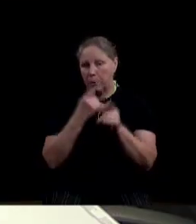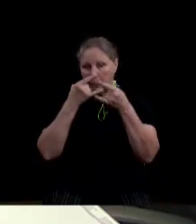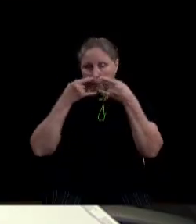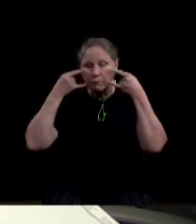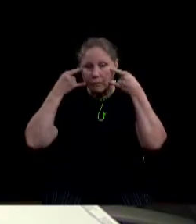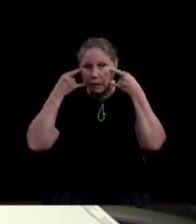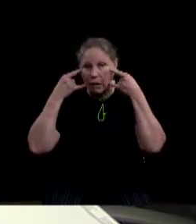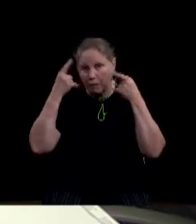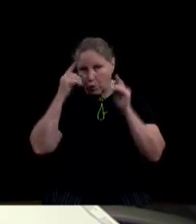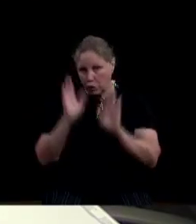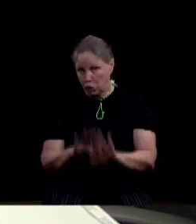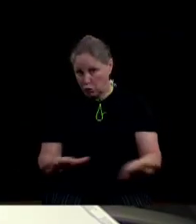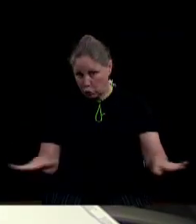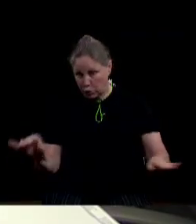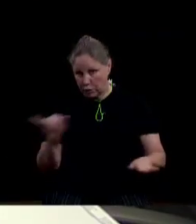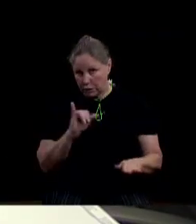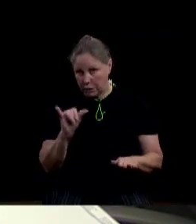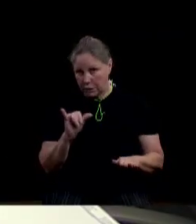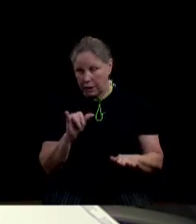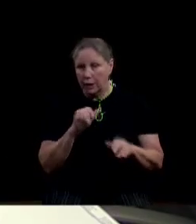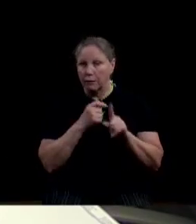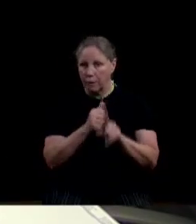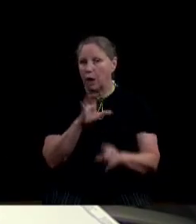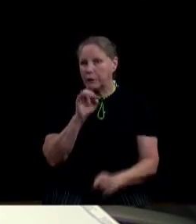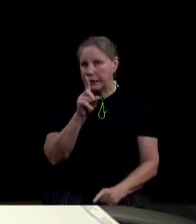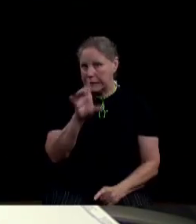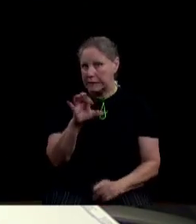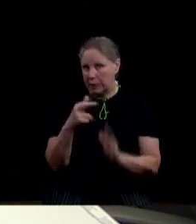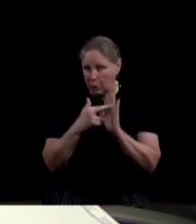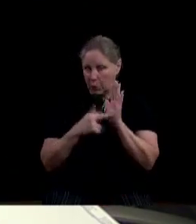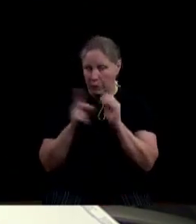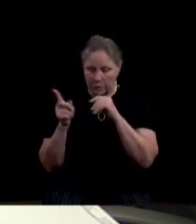CDC guidelines. Face coverings may include